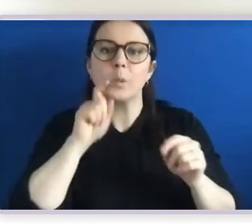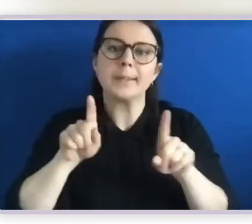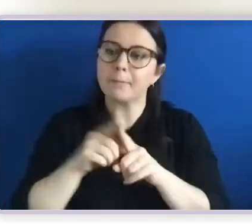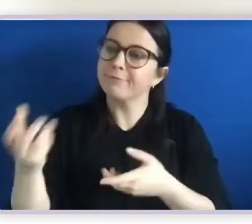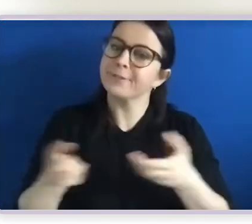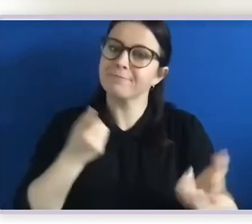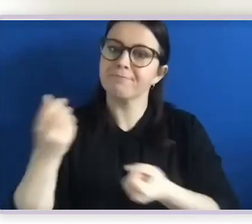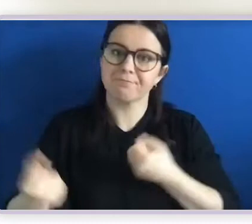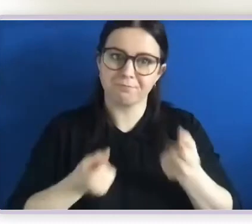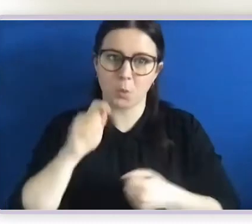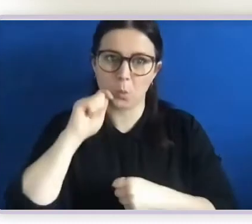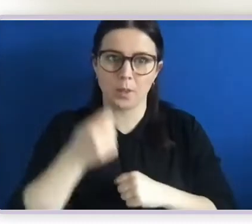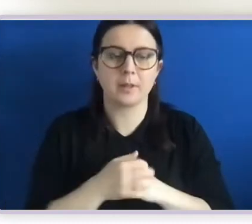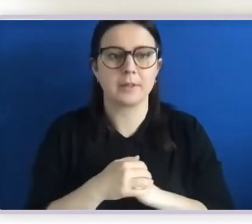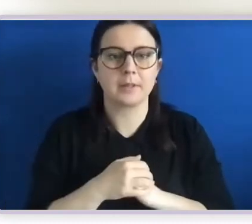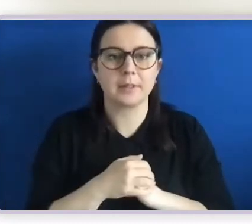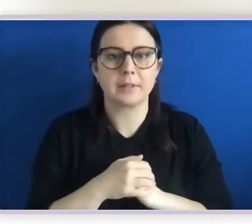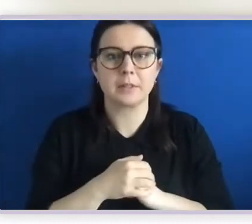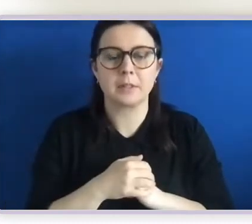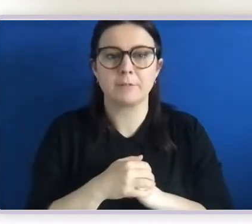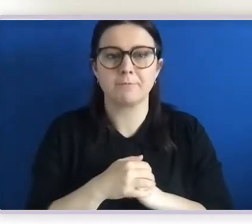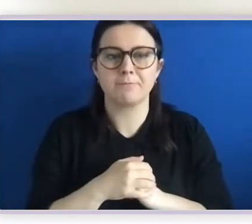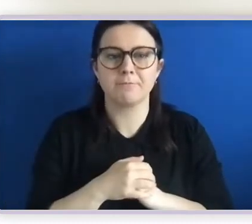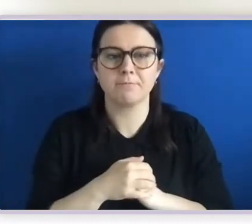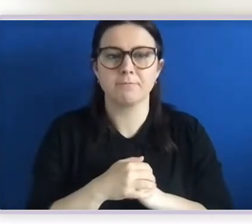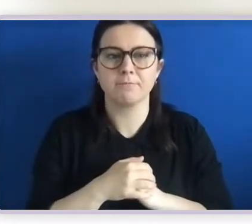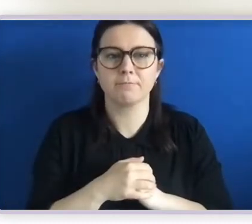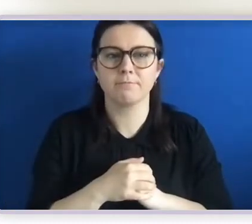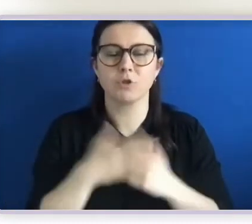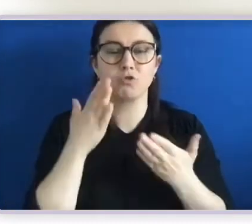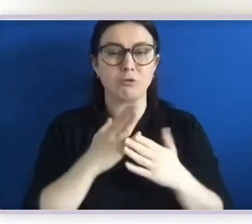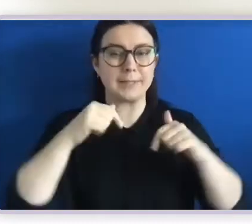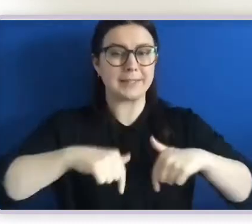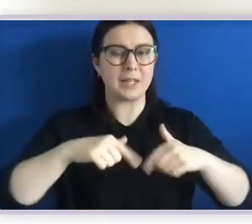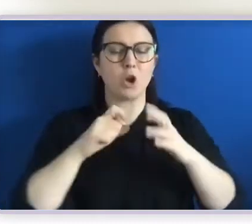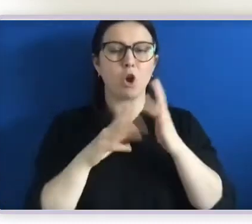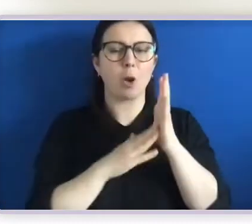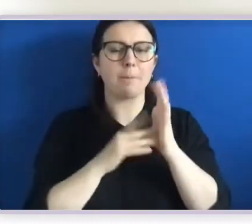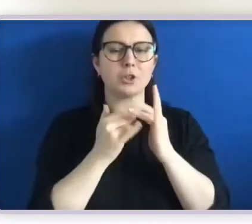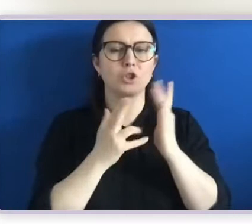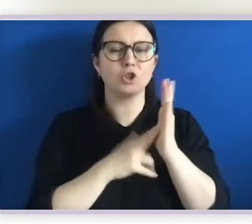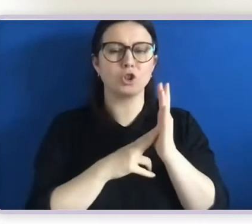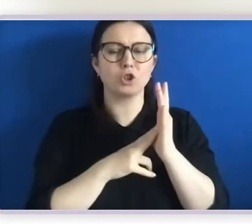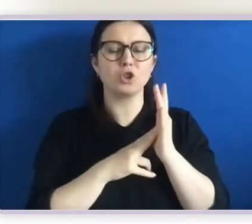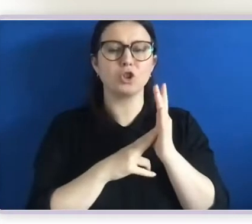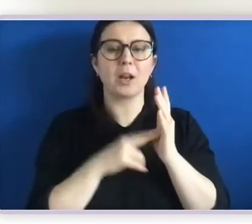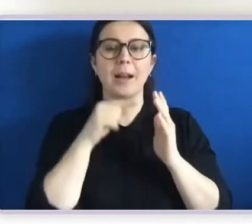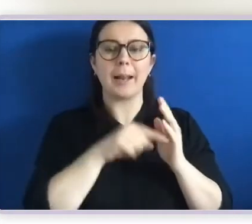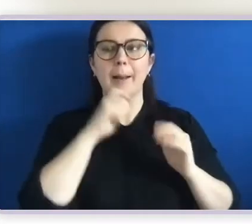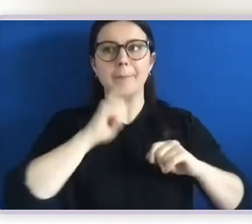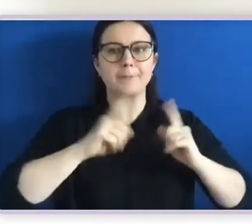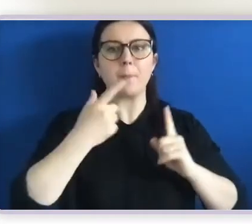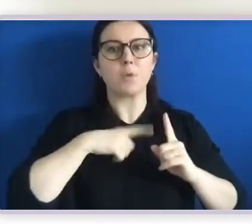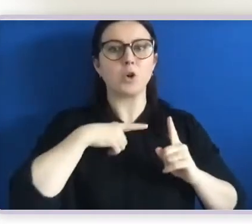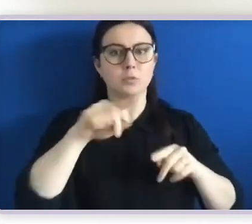The Commission is a bit different because first of all, it covers all workers in Victoria, but it only